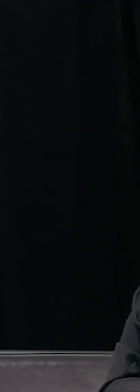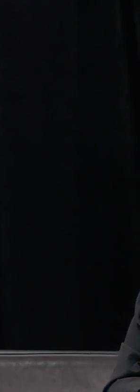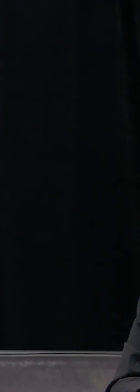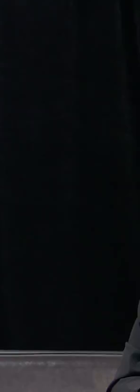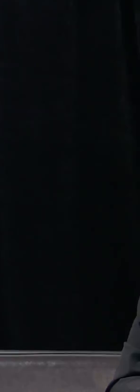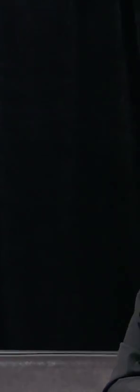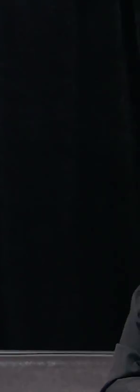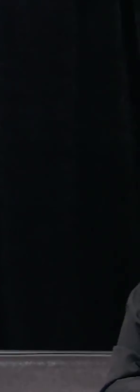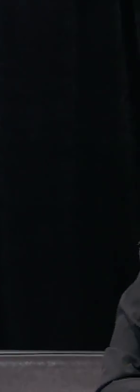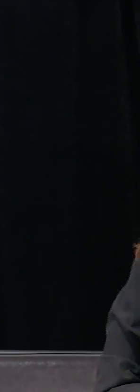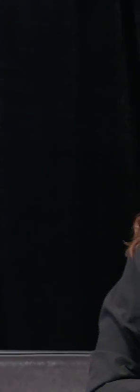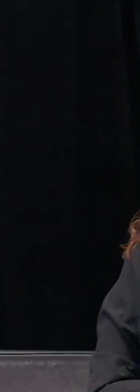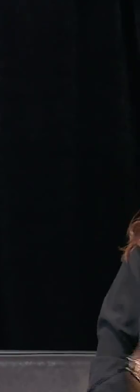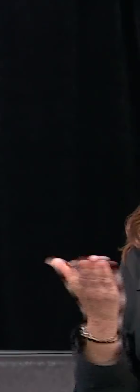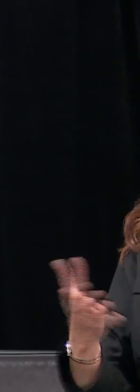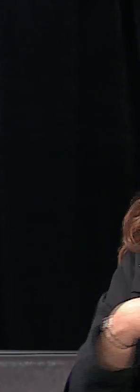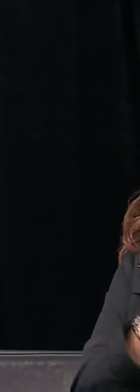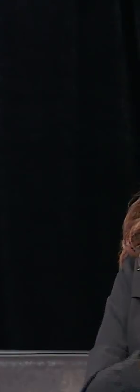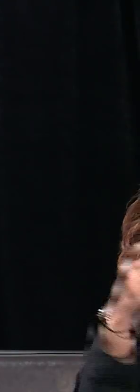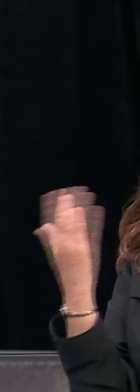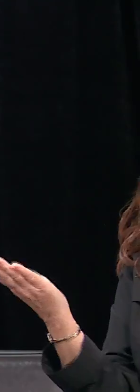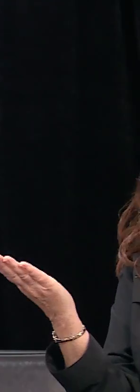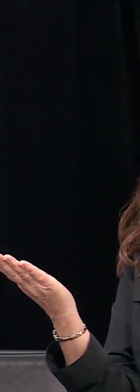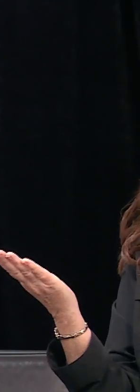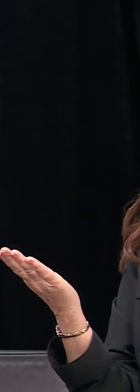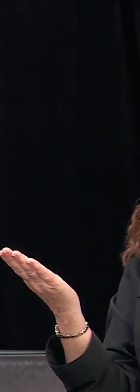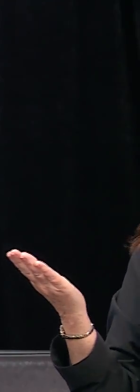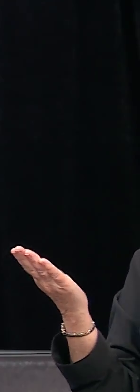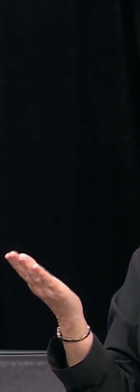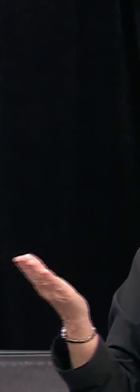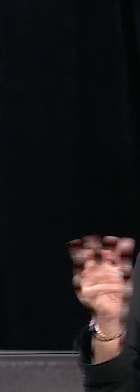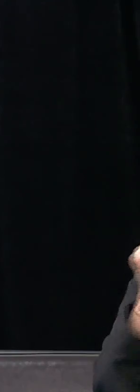So that's what Ava is. And that's what we will keep